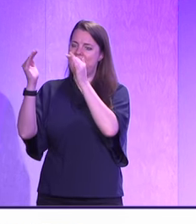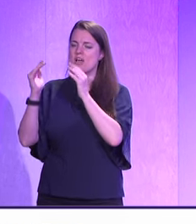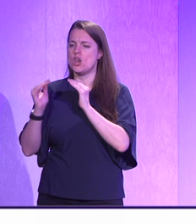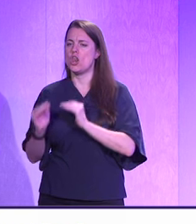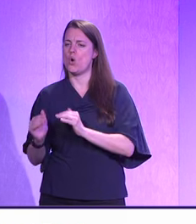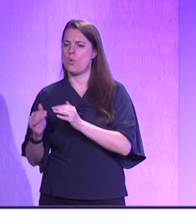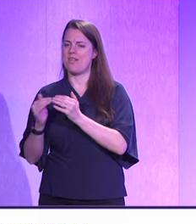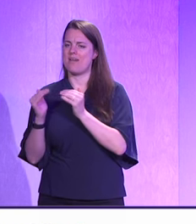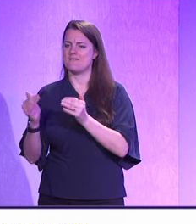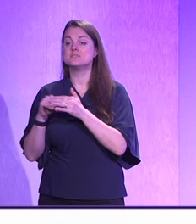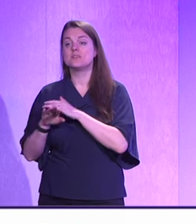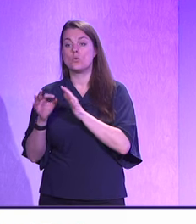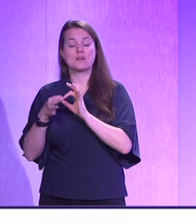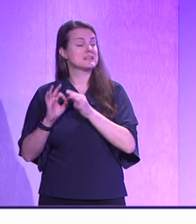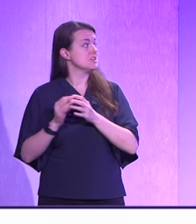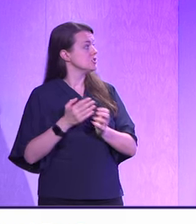in the organization.